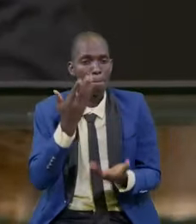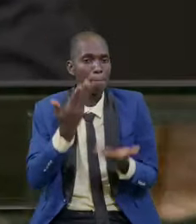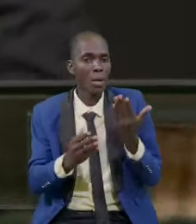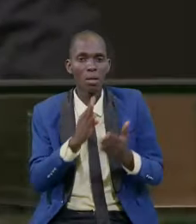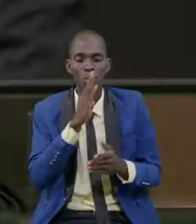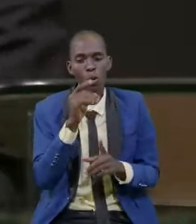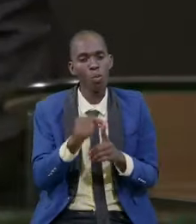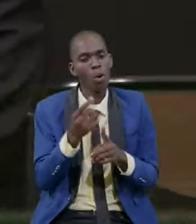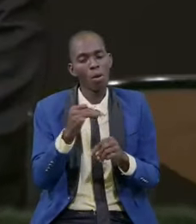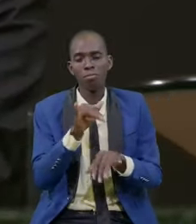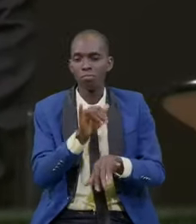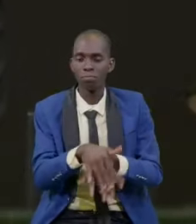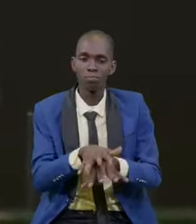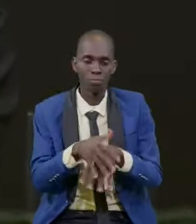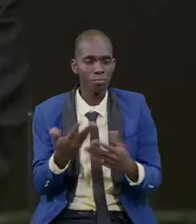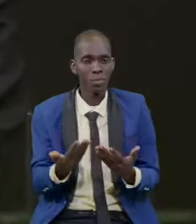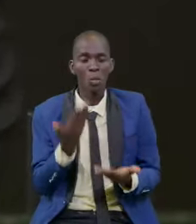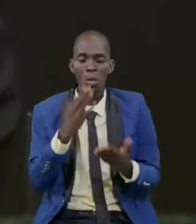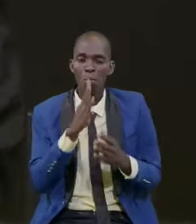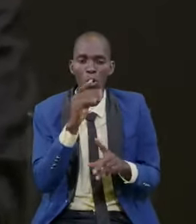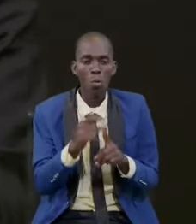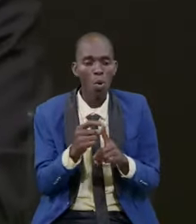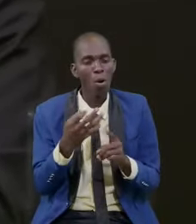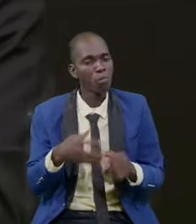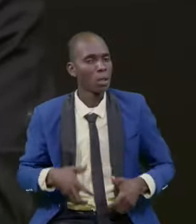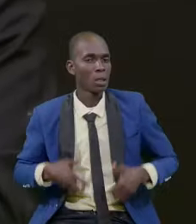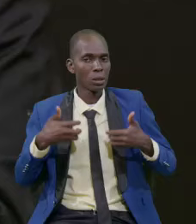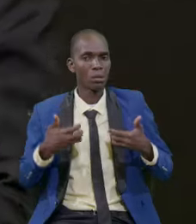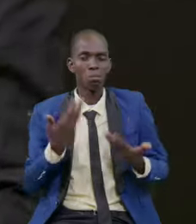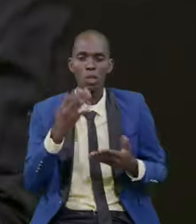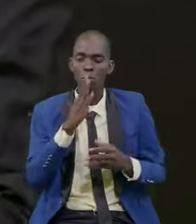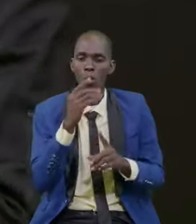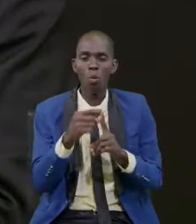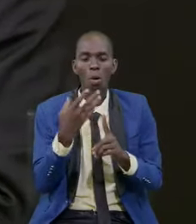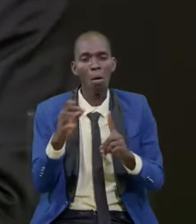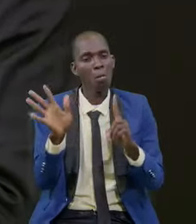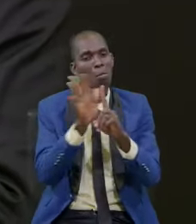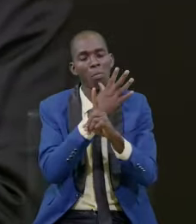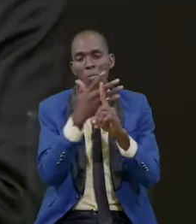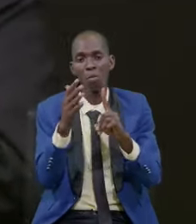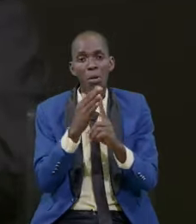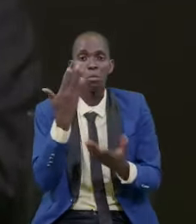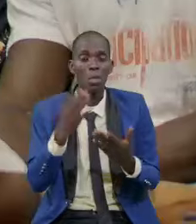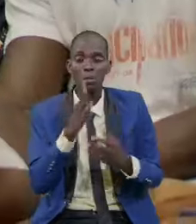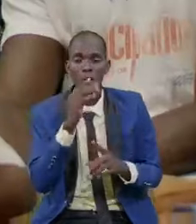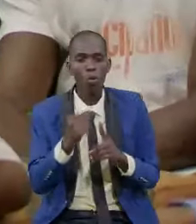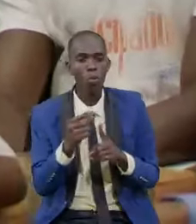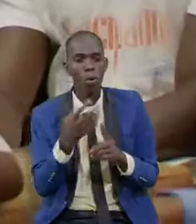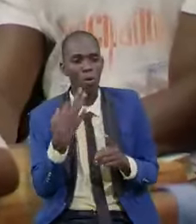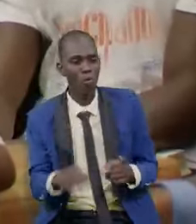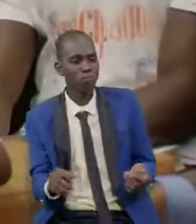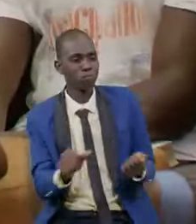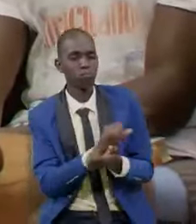They may be words of anger. They may be words of flattery. They may be words of slander. They may